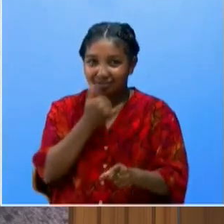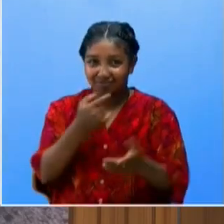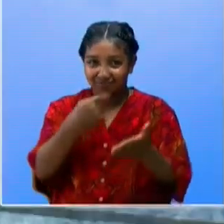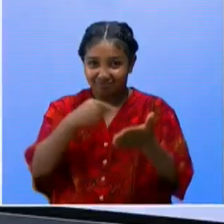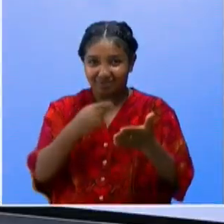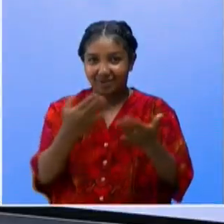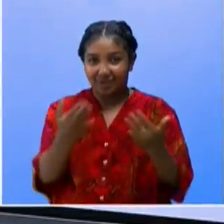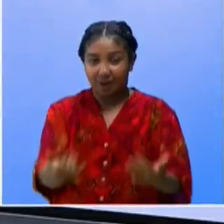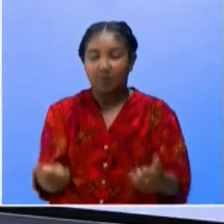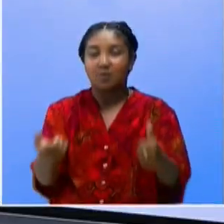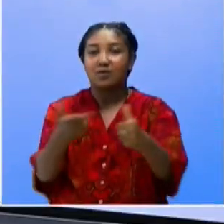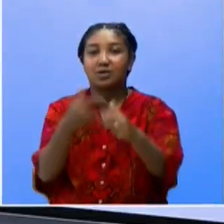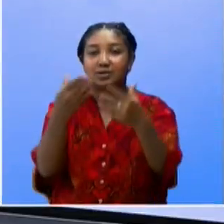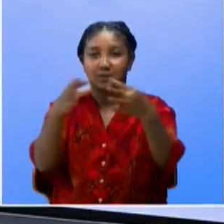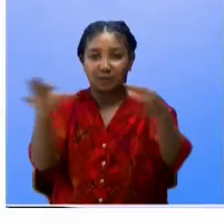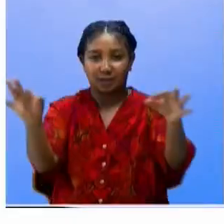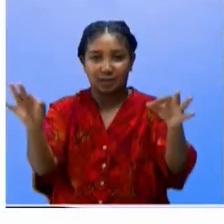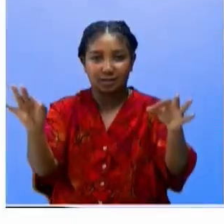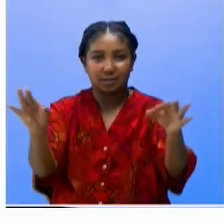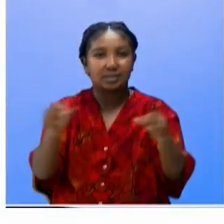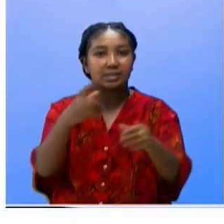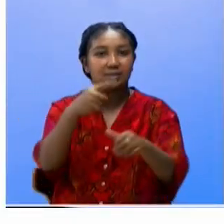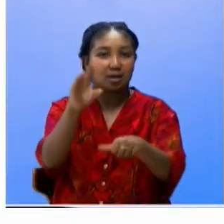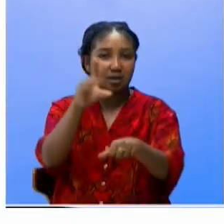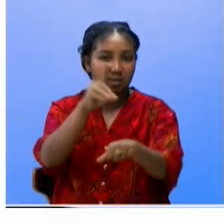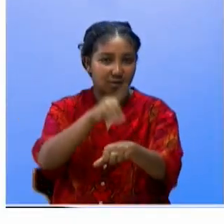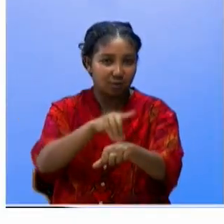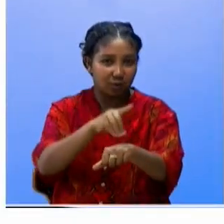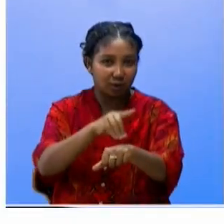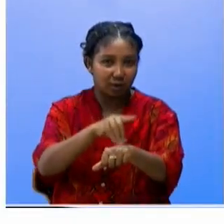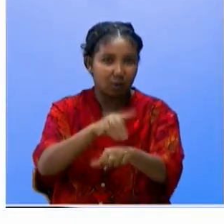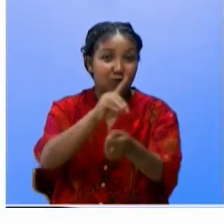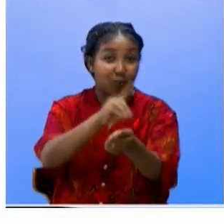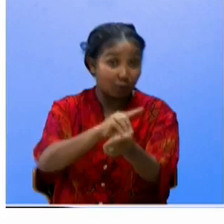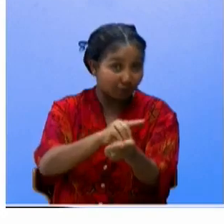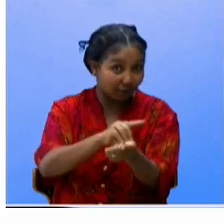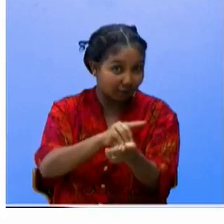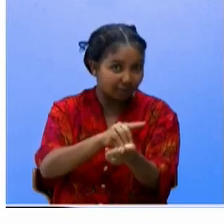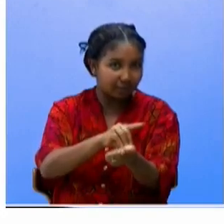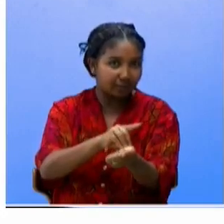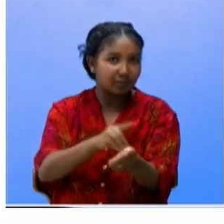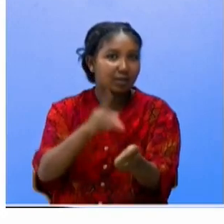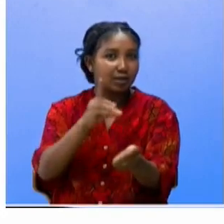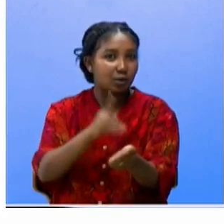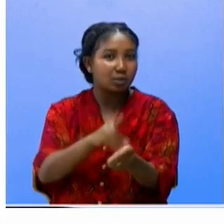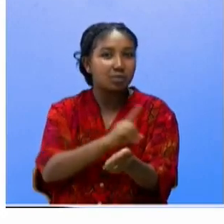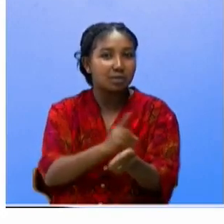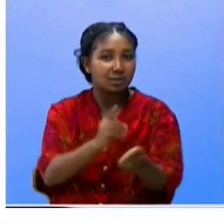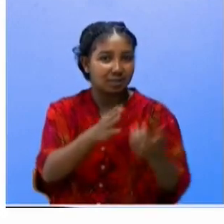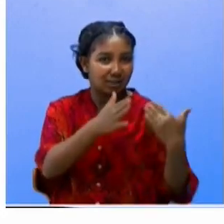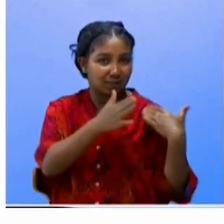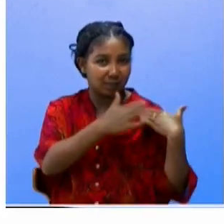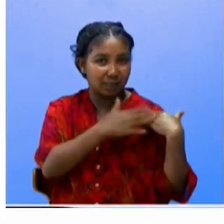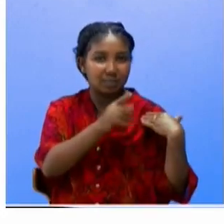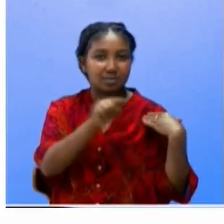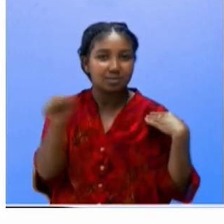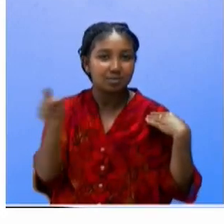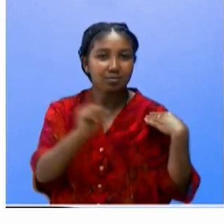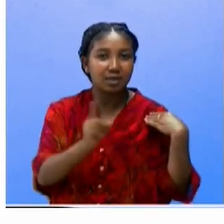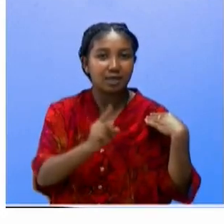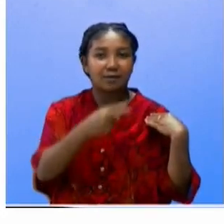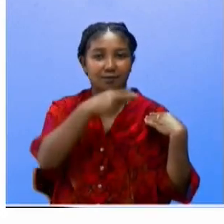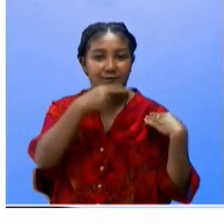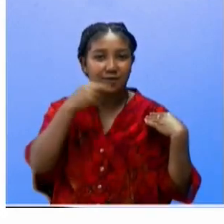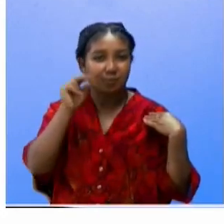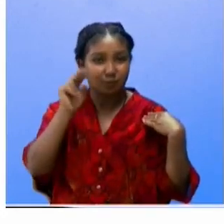In the first sentence, the doctor is what? subject. What about this one?